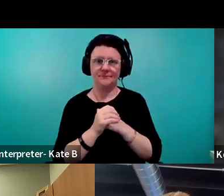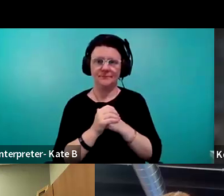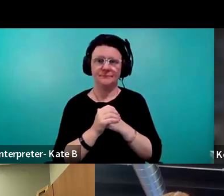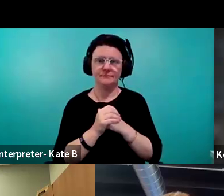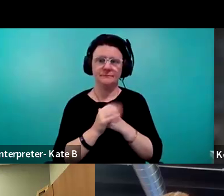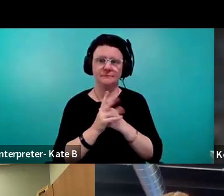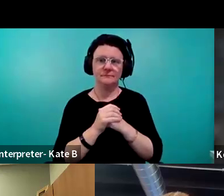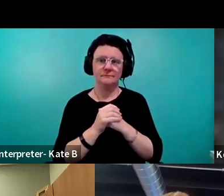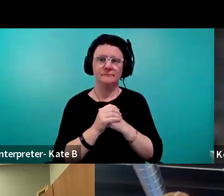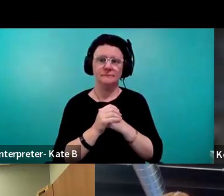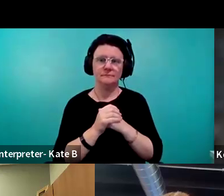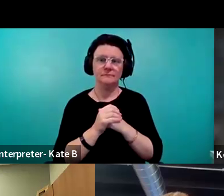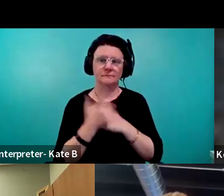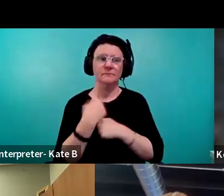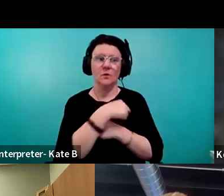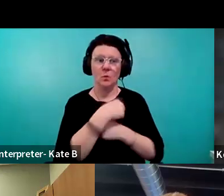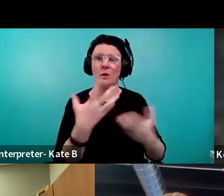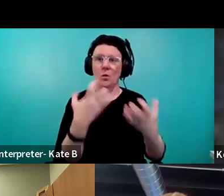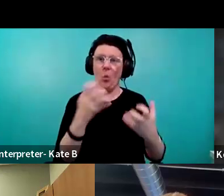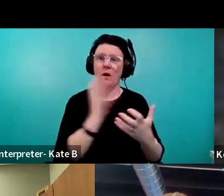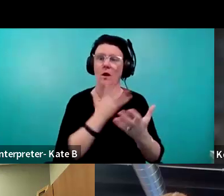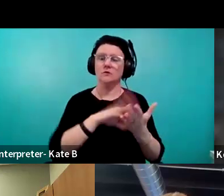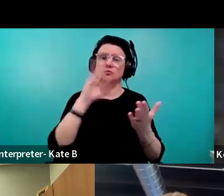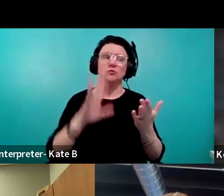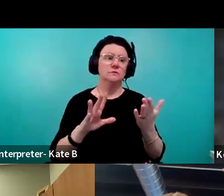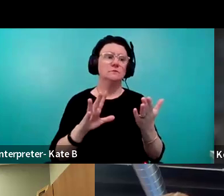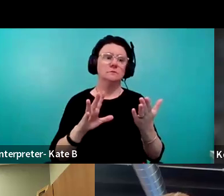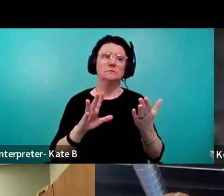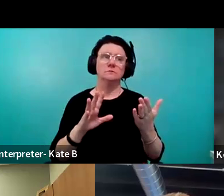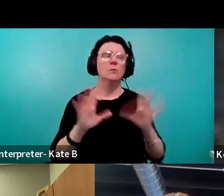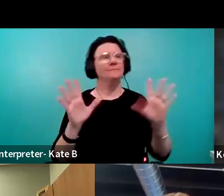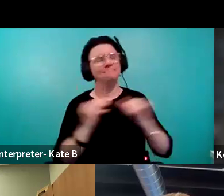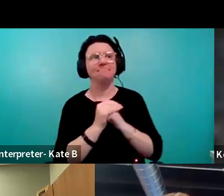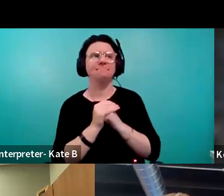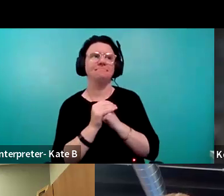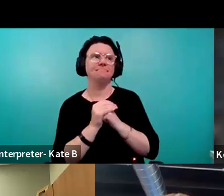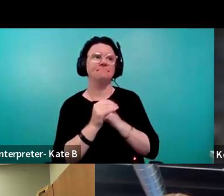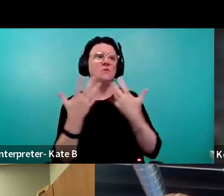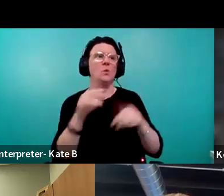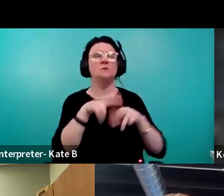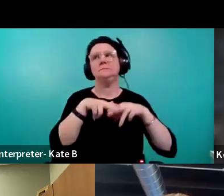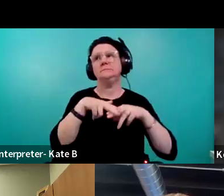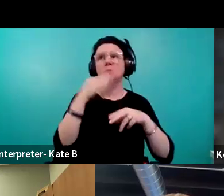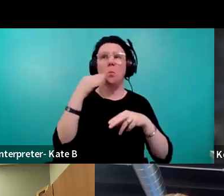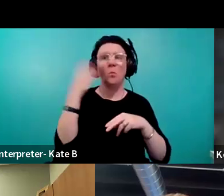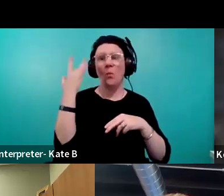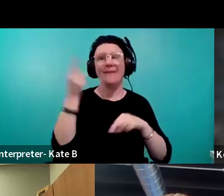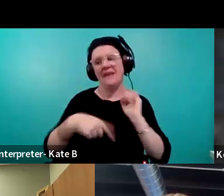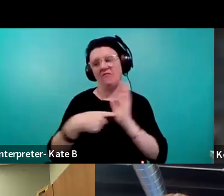We want them to, we don't want them to not come because they can't afford